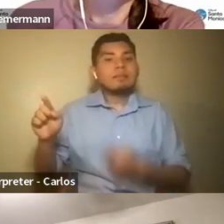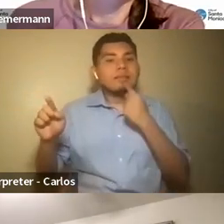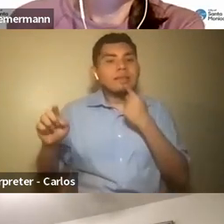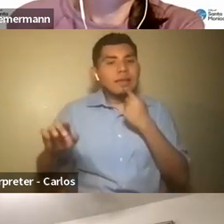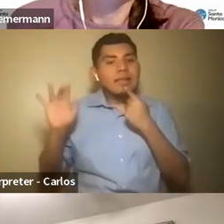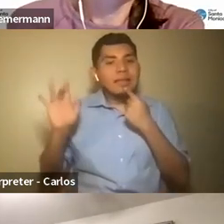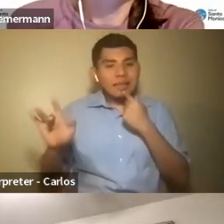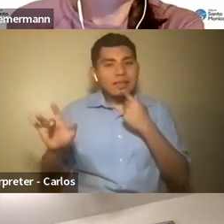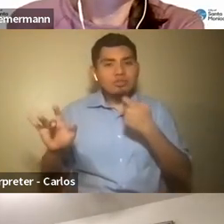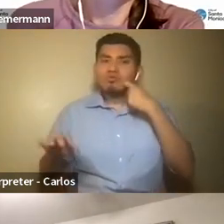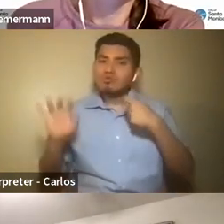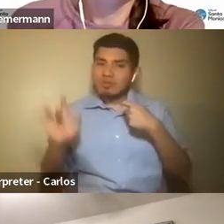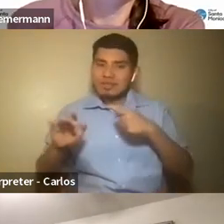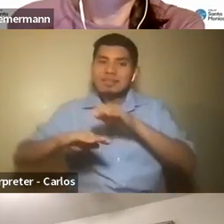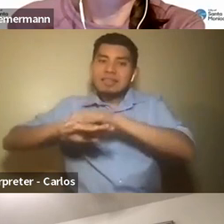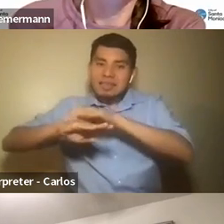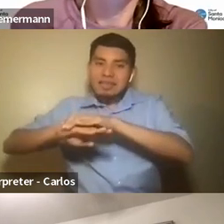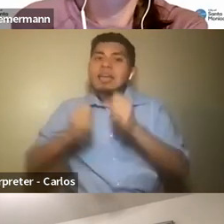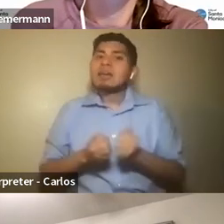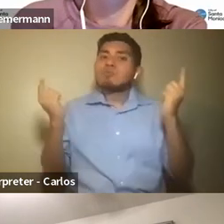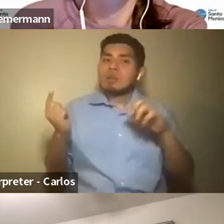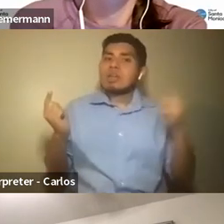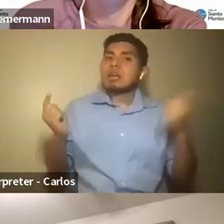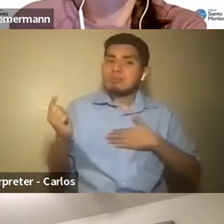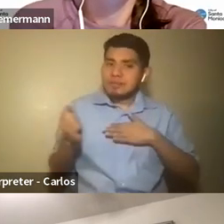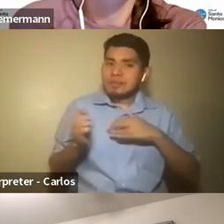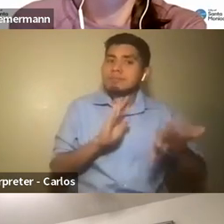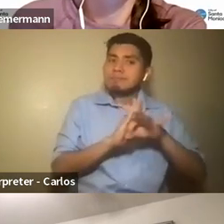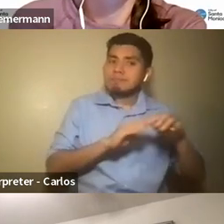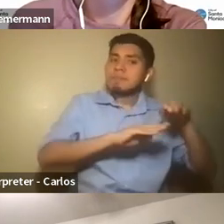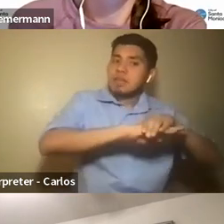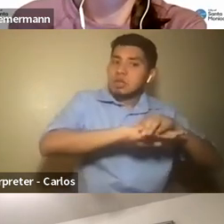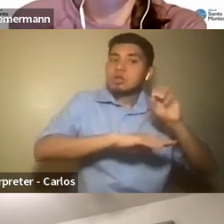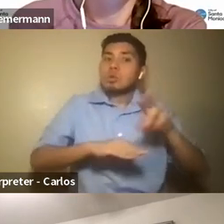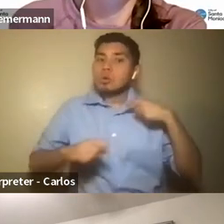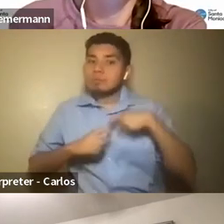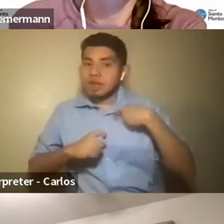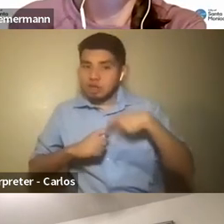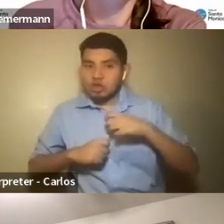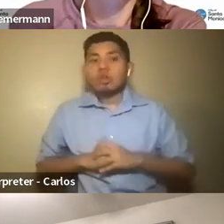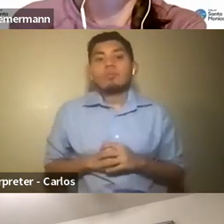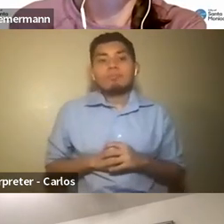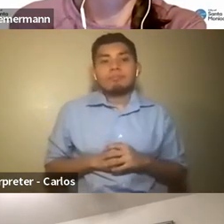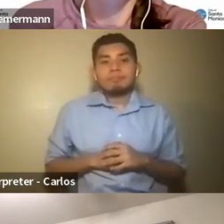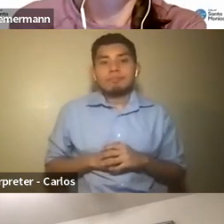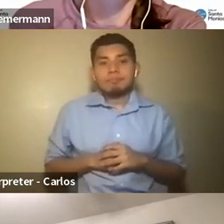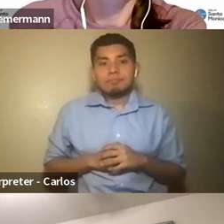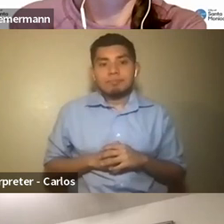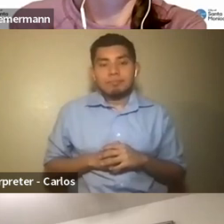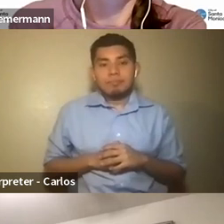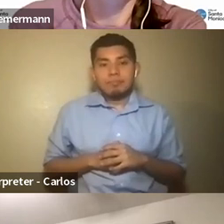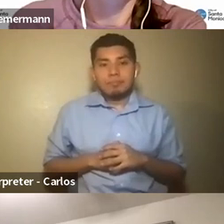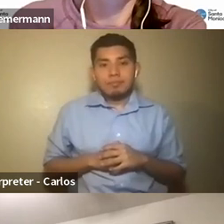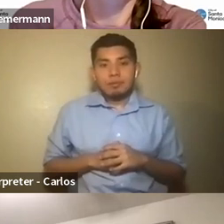please choose either English or Spanish. Muy bien. Para las personas en español, les pedimos, por okay, favor, que